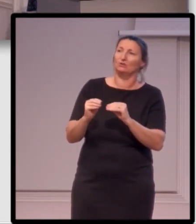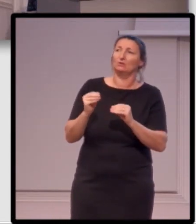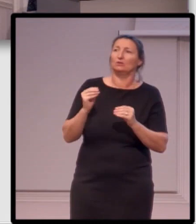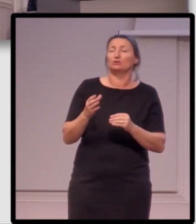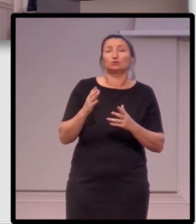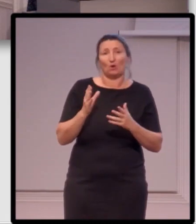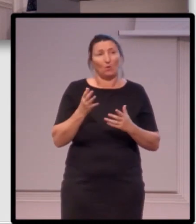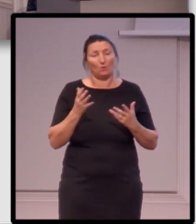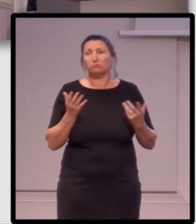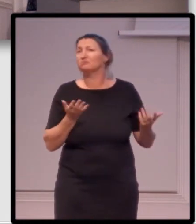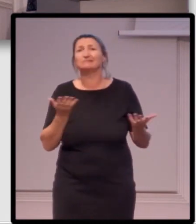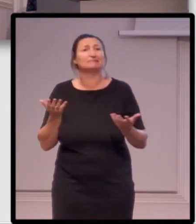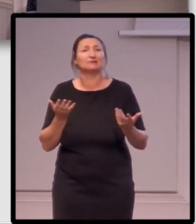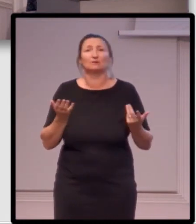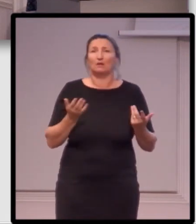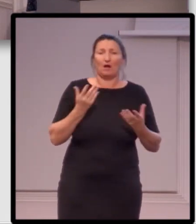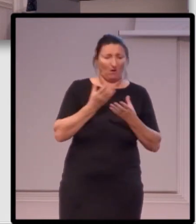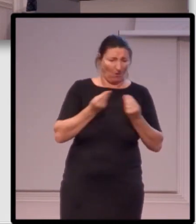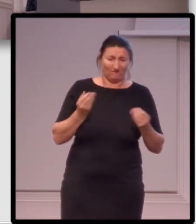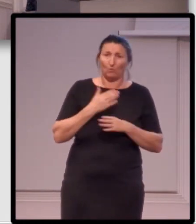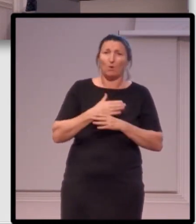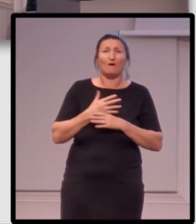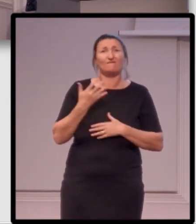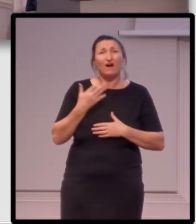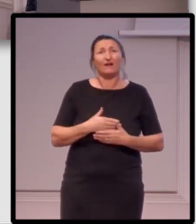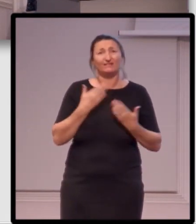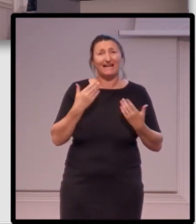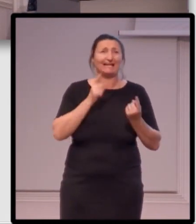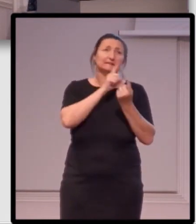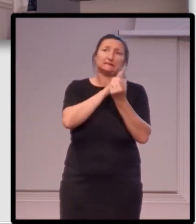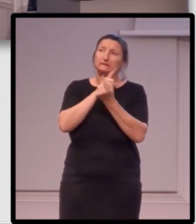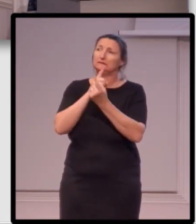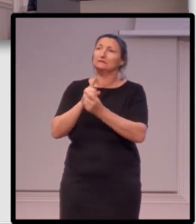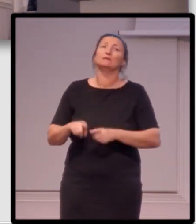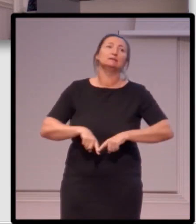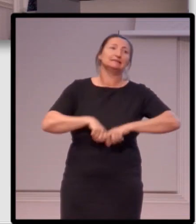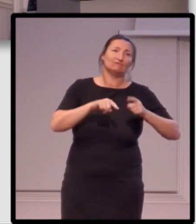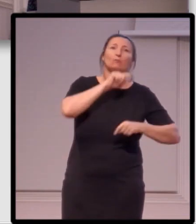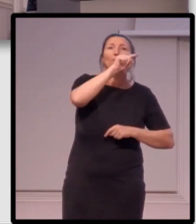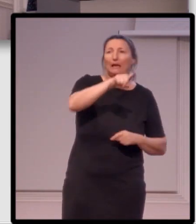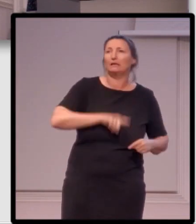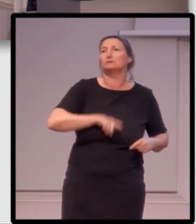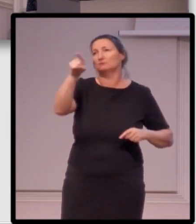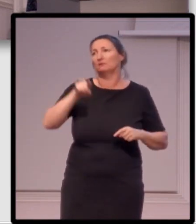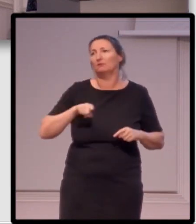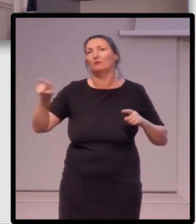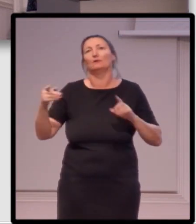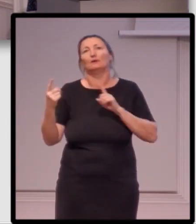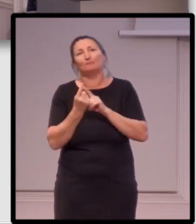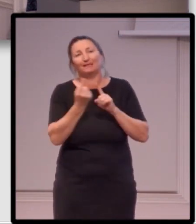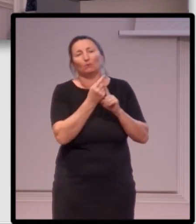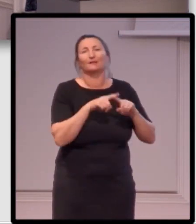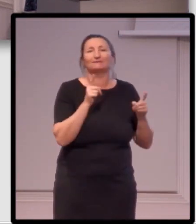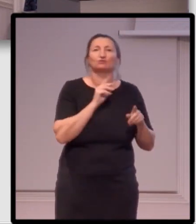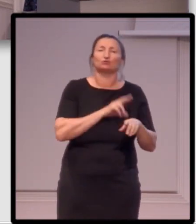our services so they don't have to miss 5 days from school to see 5 different clinical teams in 5 different places. But also